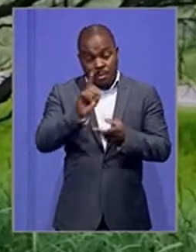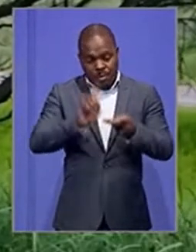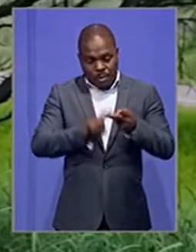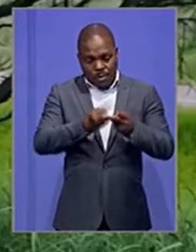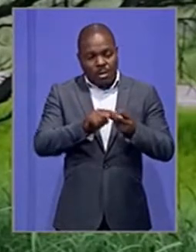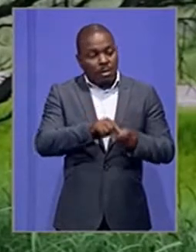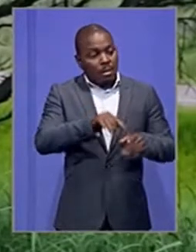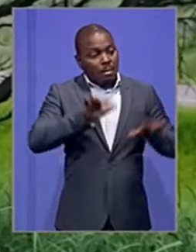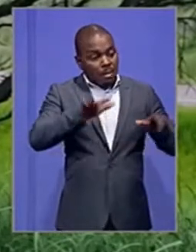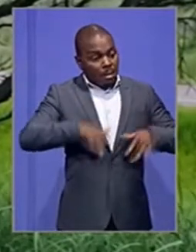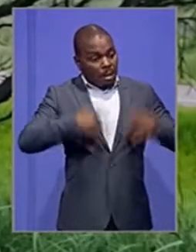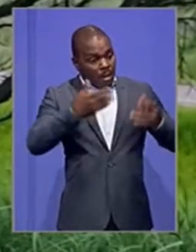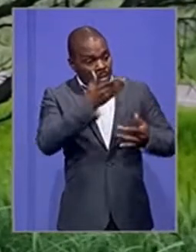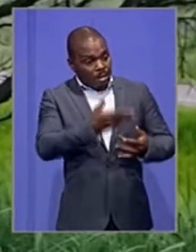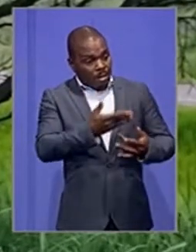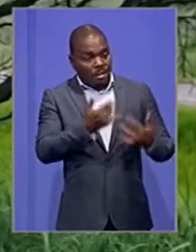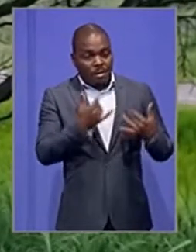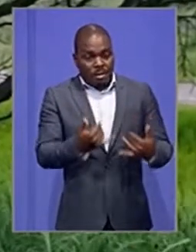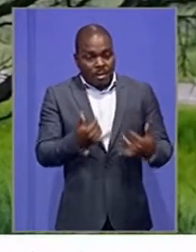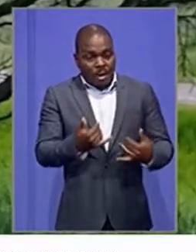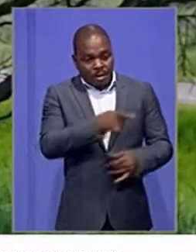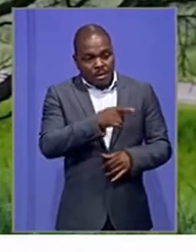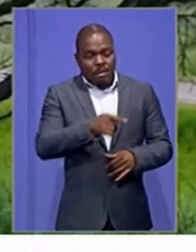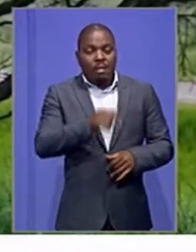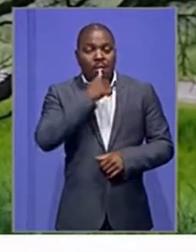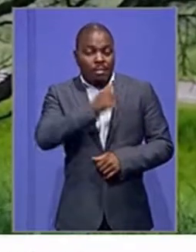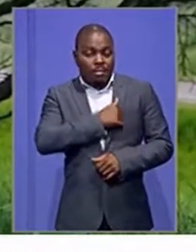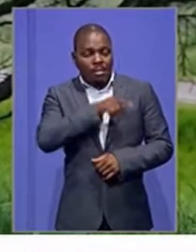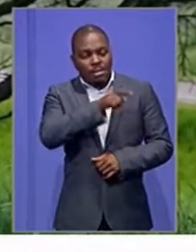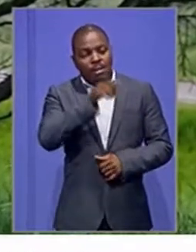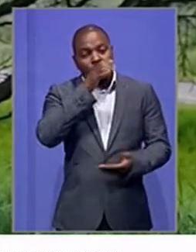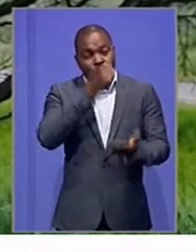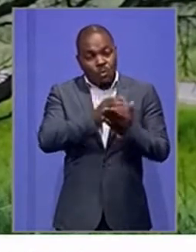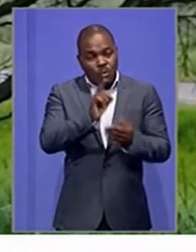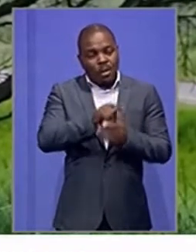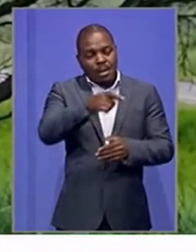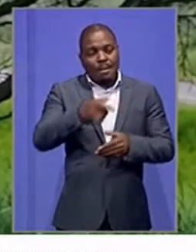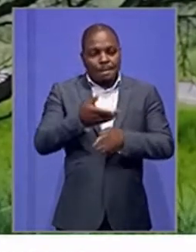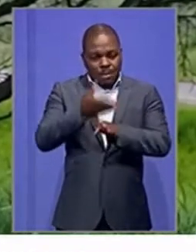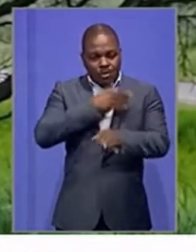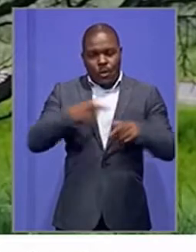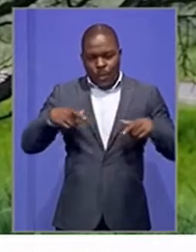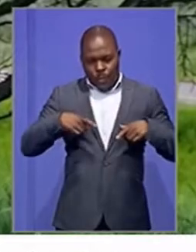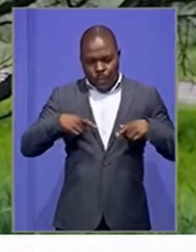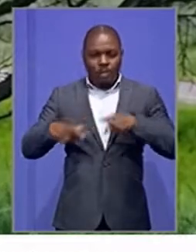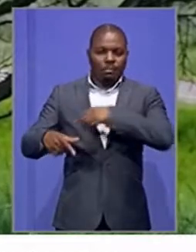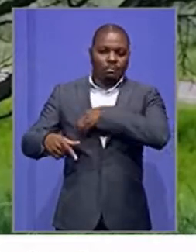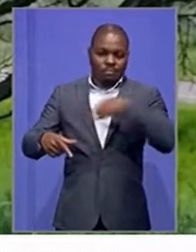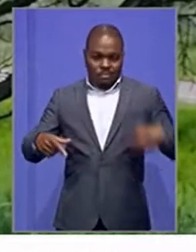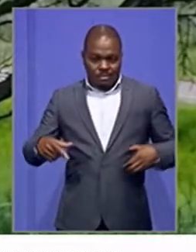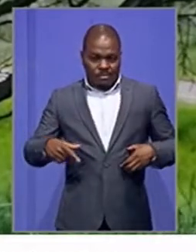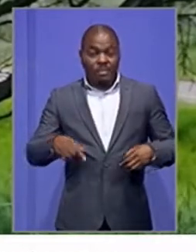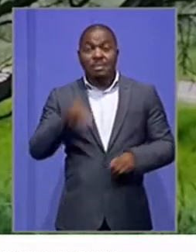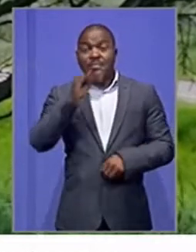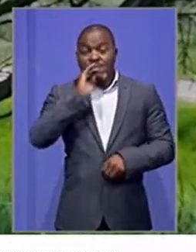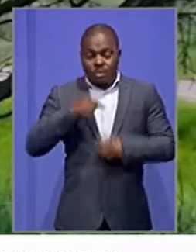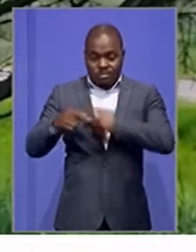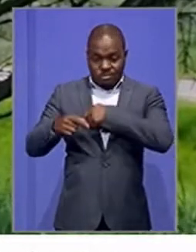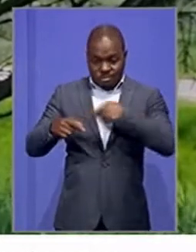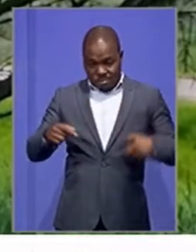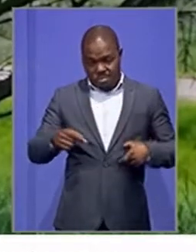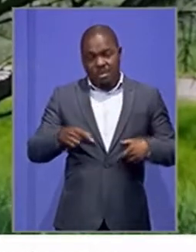that are here with us on the scene, they are confirming that they're buckled up. So it means that if you buckle up, you can be able